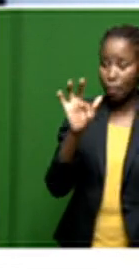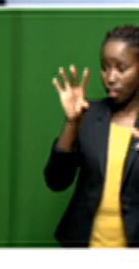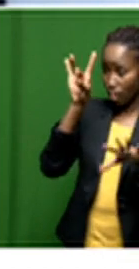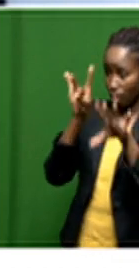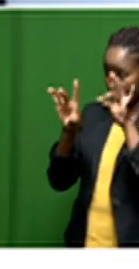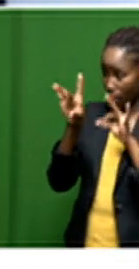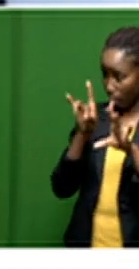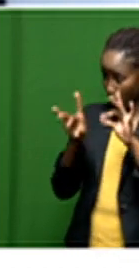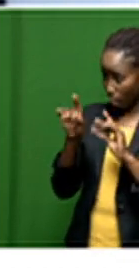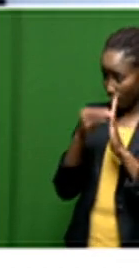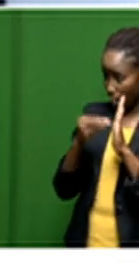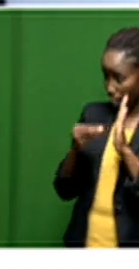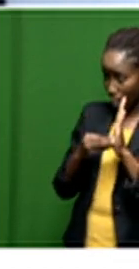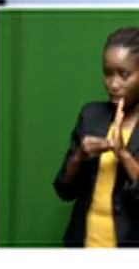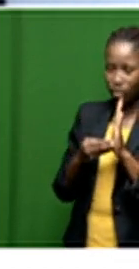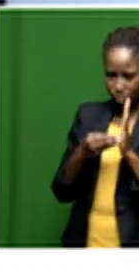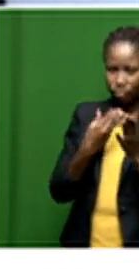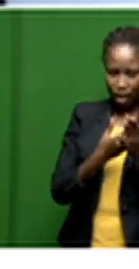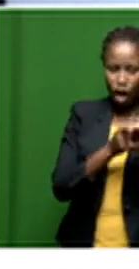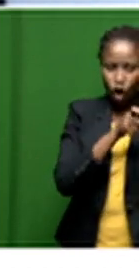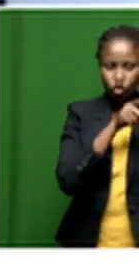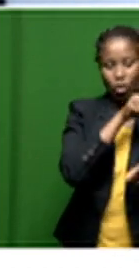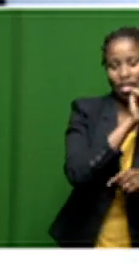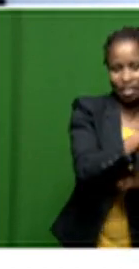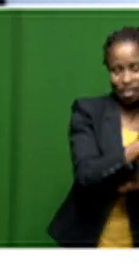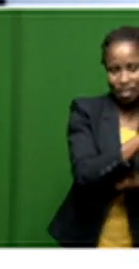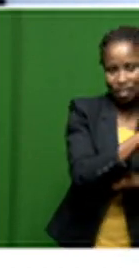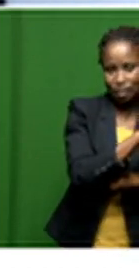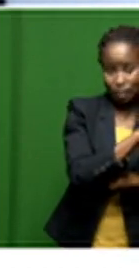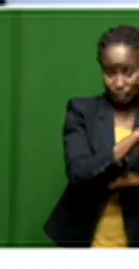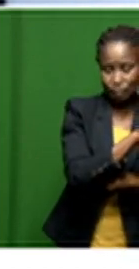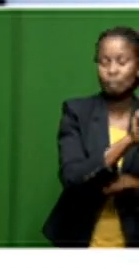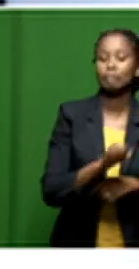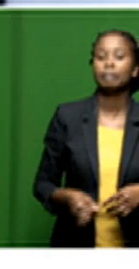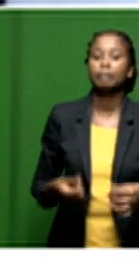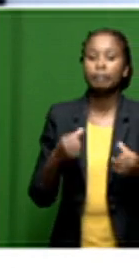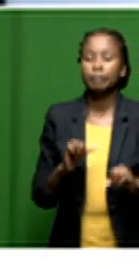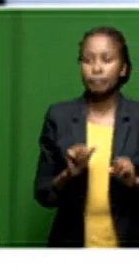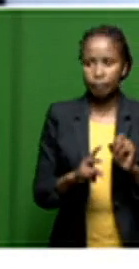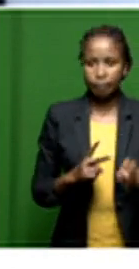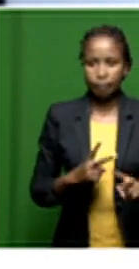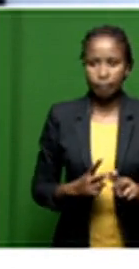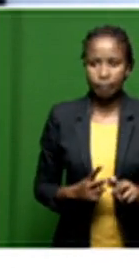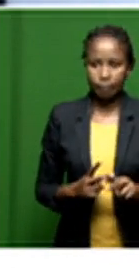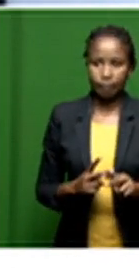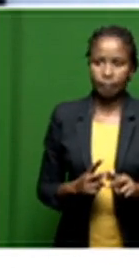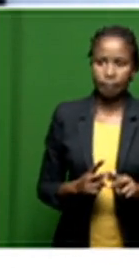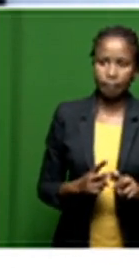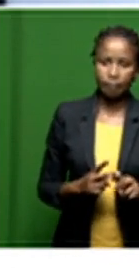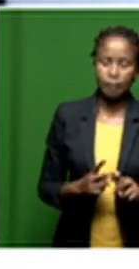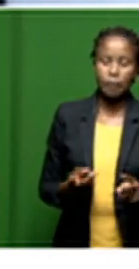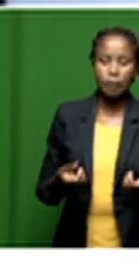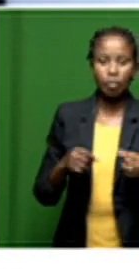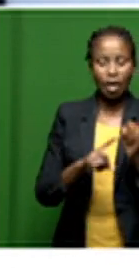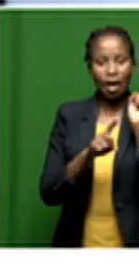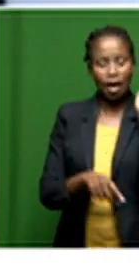date. Yeah, yeah. There's a further important point, Leanne, is that after the